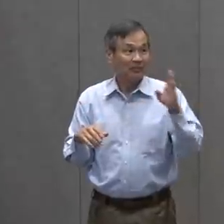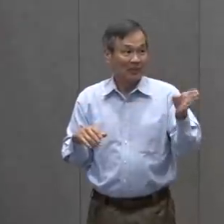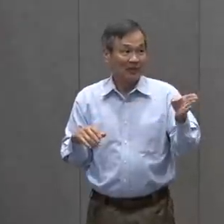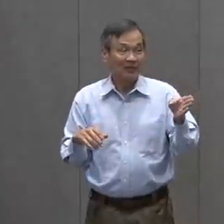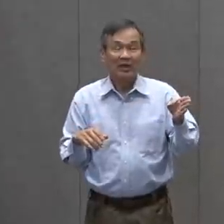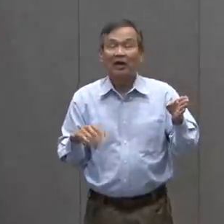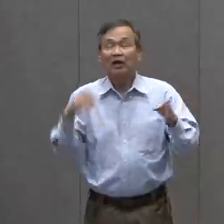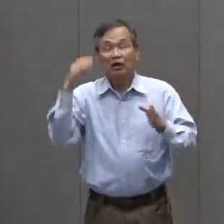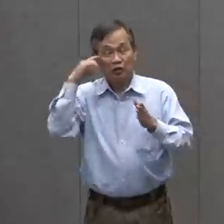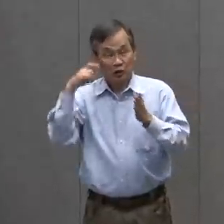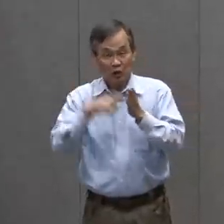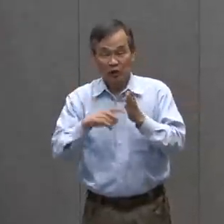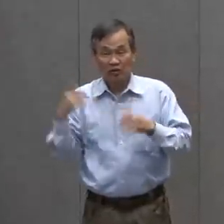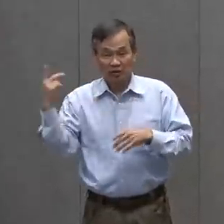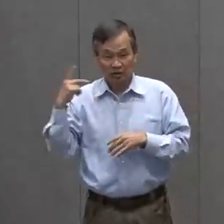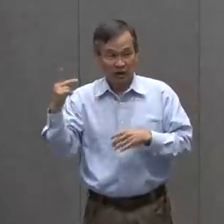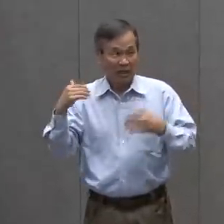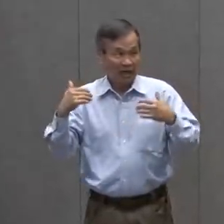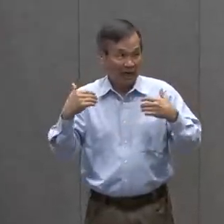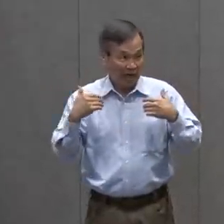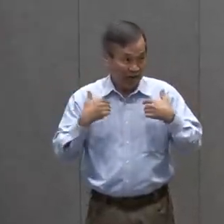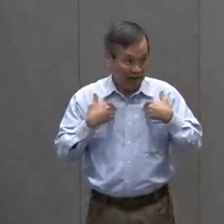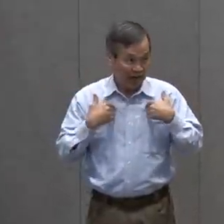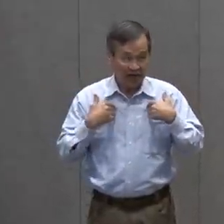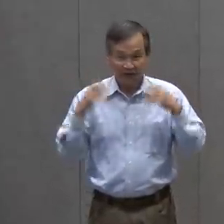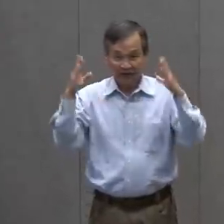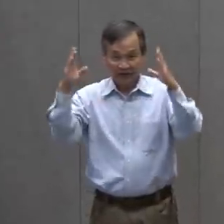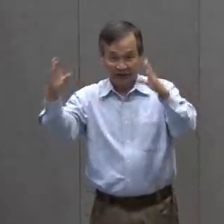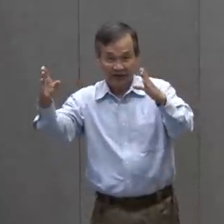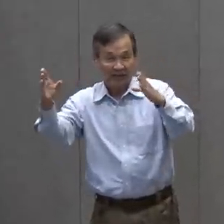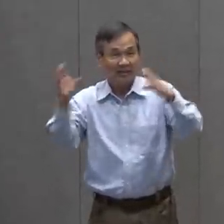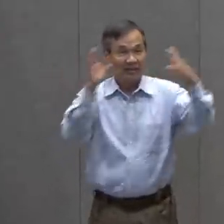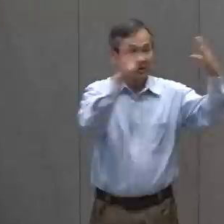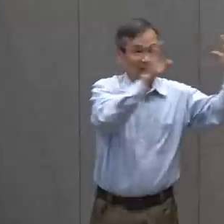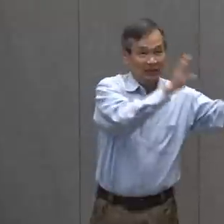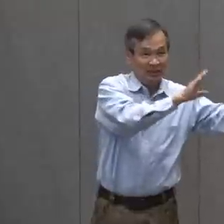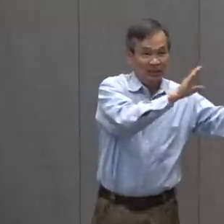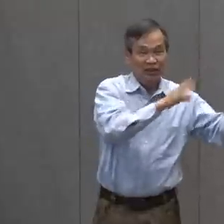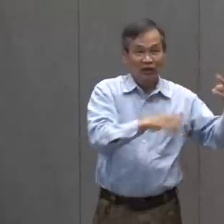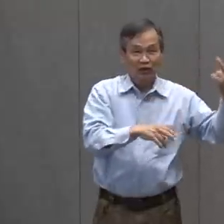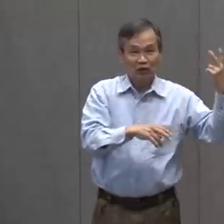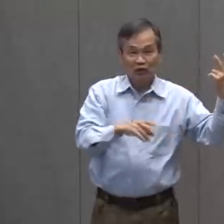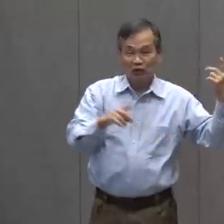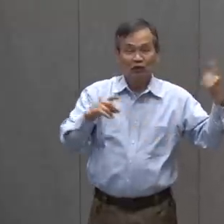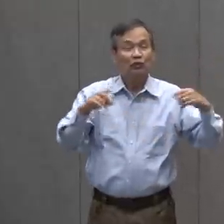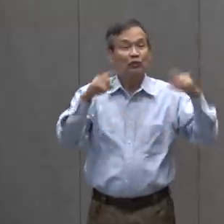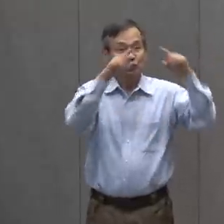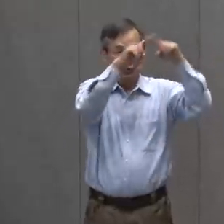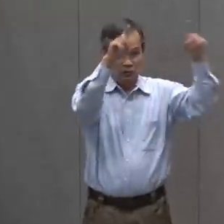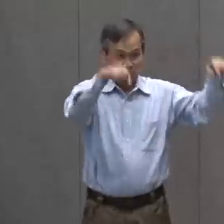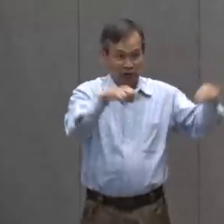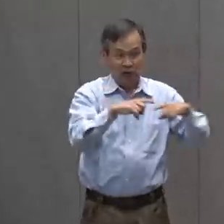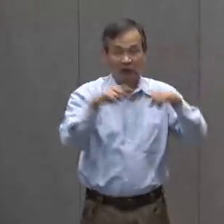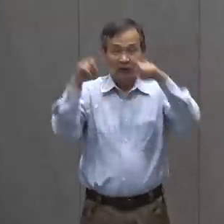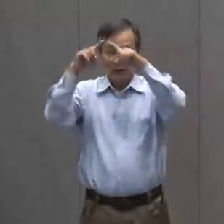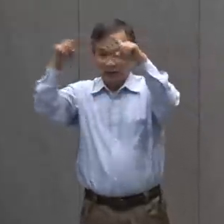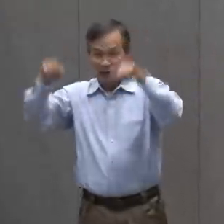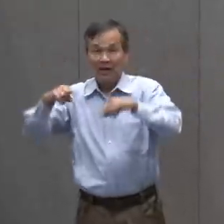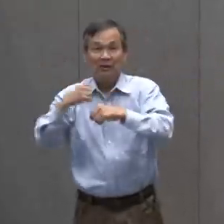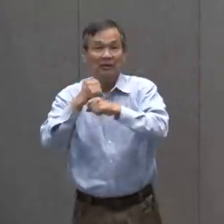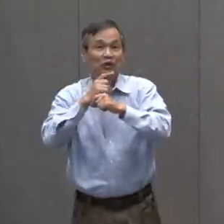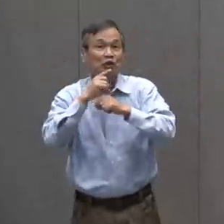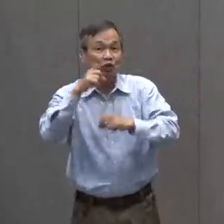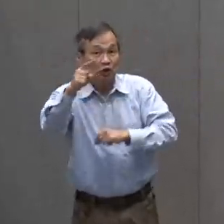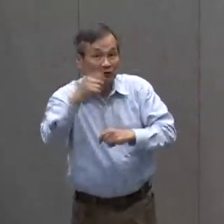Ms. Gaudette and I each have a board to work off of. So if you are making this, you would need to